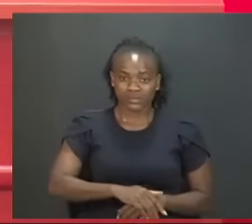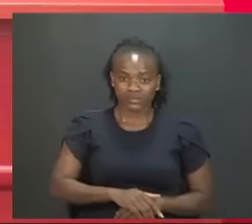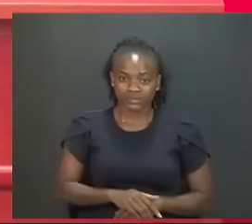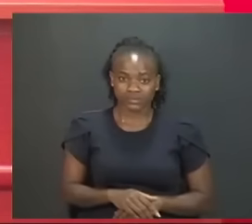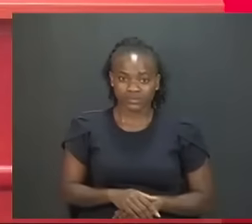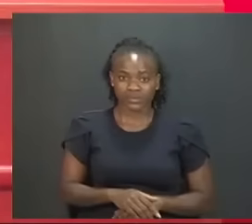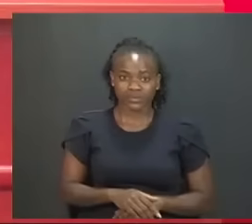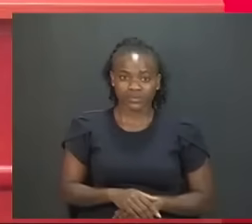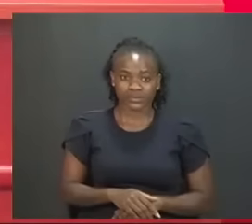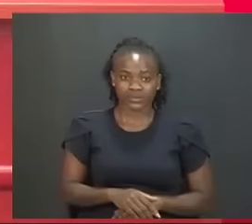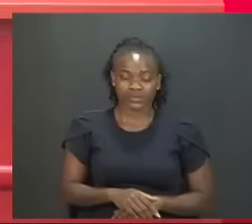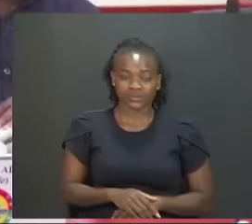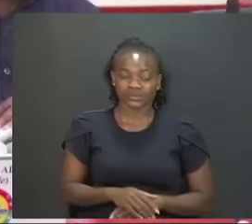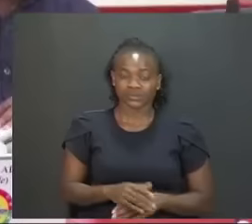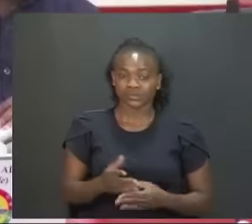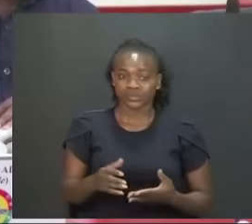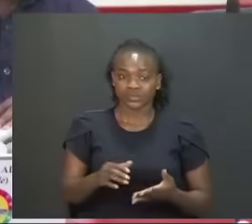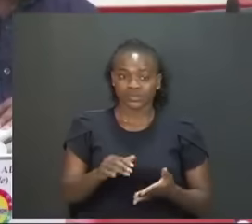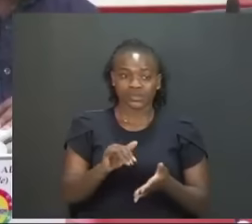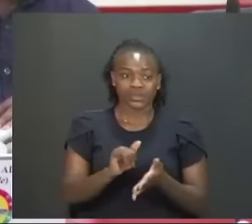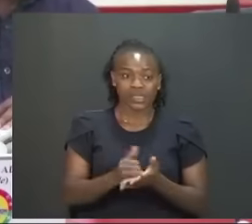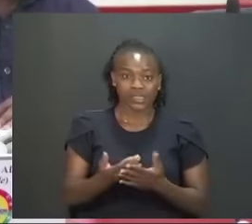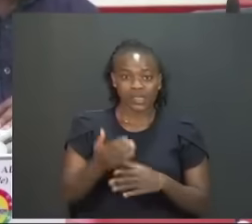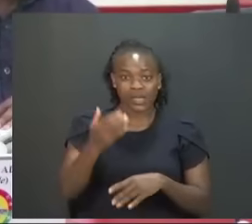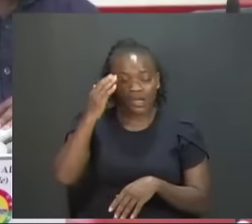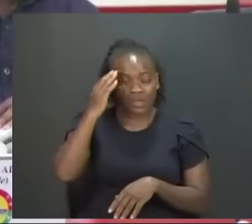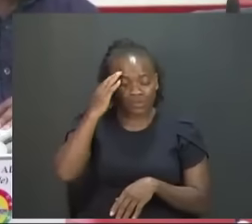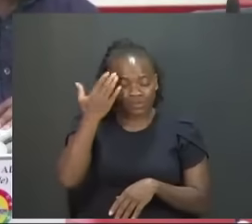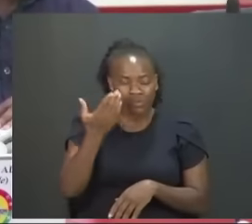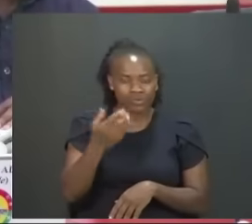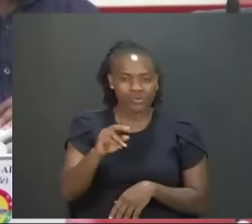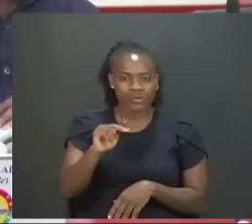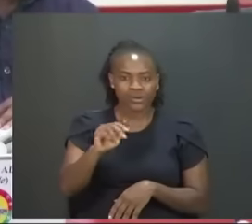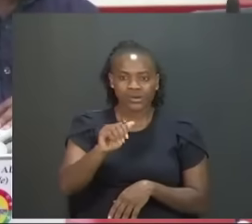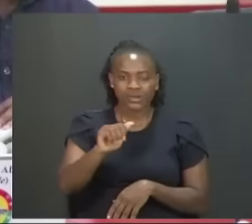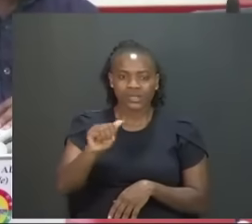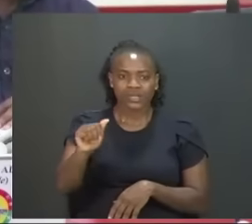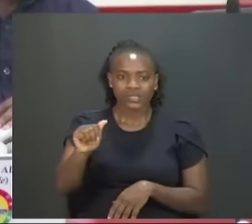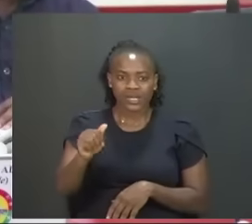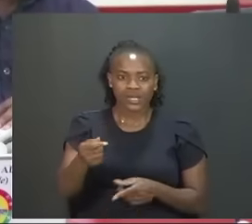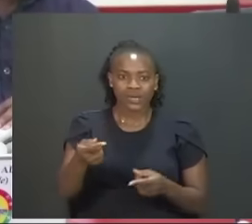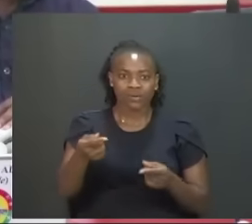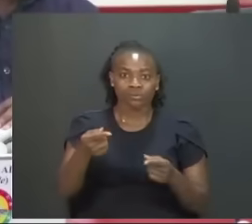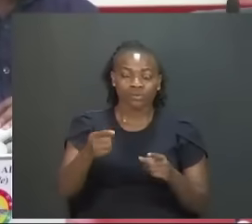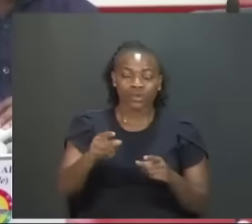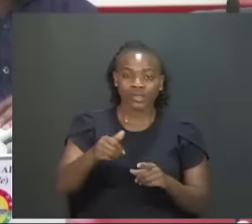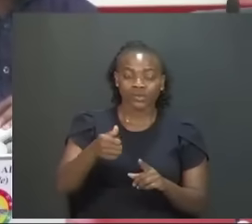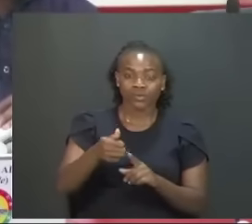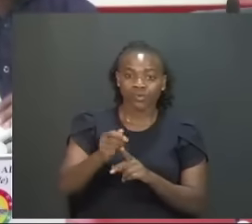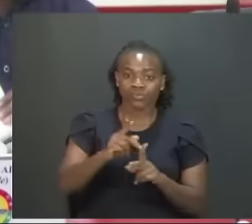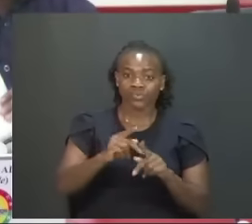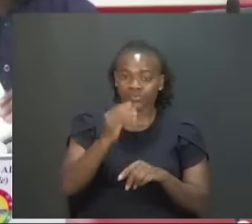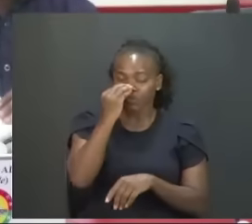of Nakoyo, and as to why his own colleague threw him under the bus. Mr.